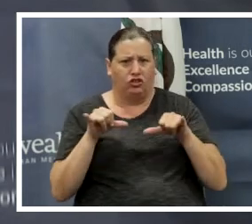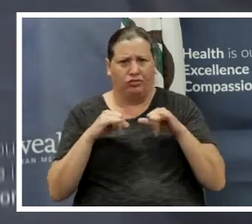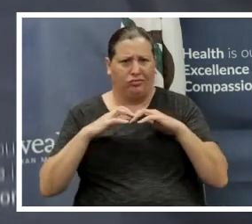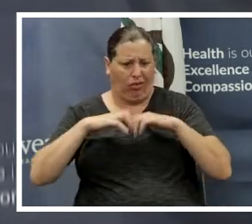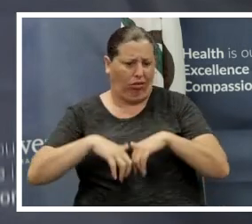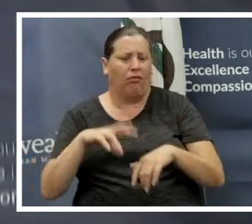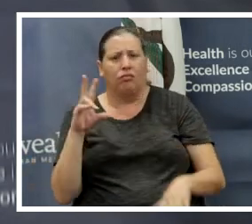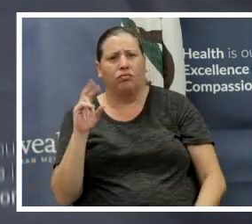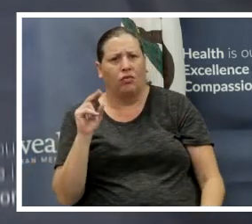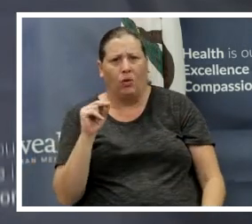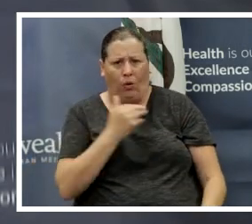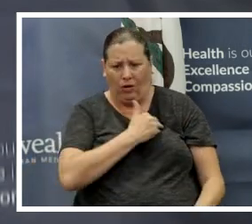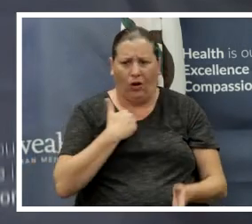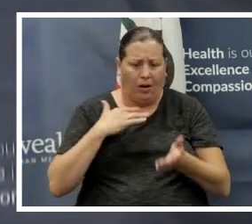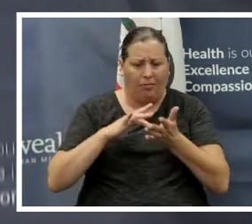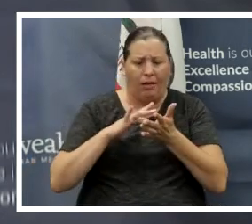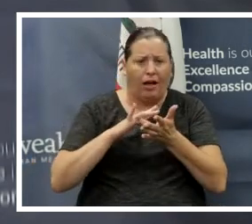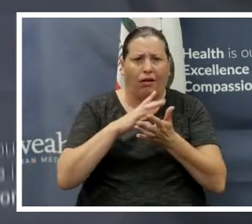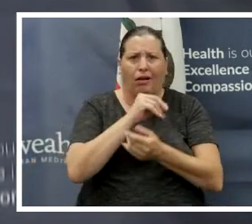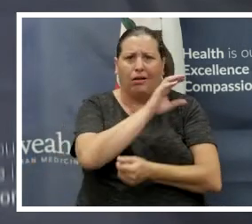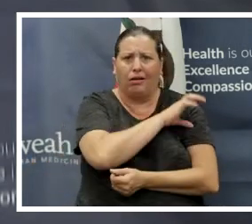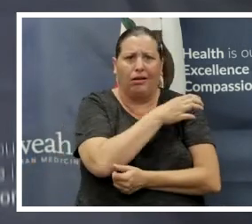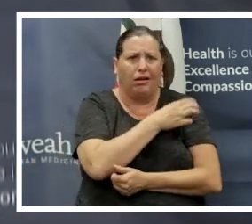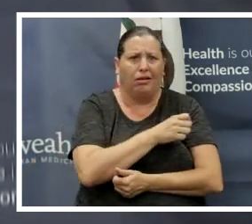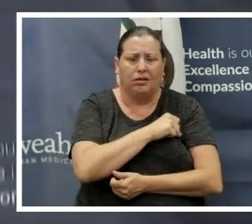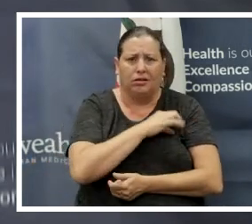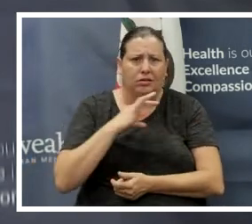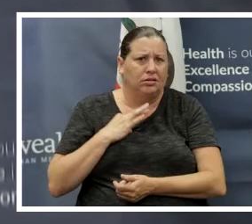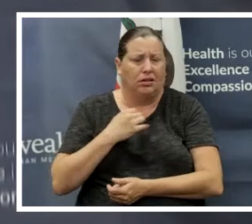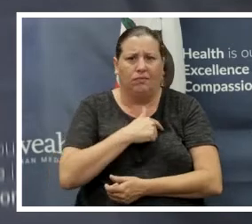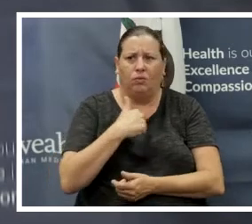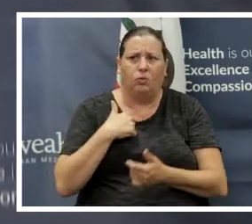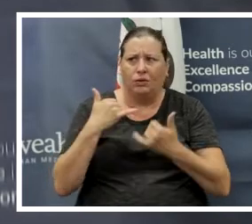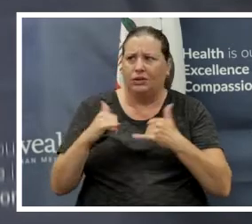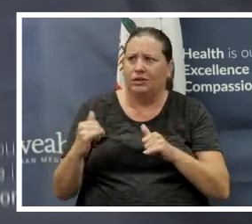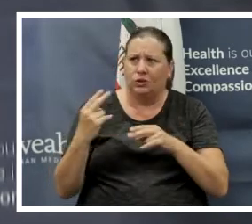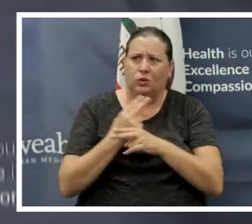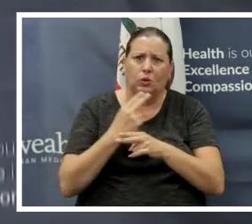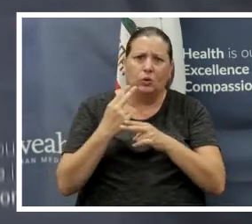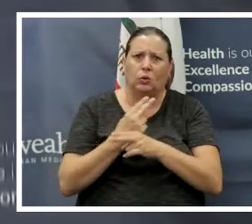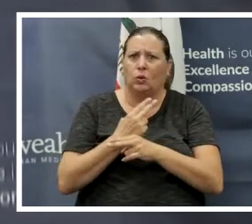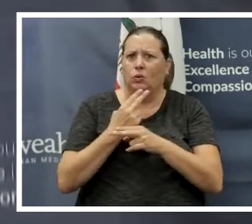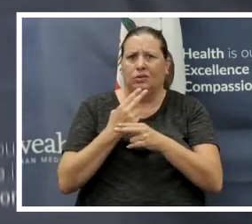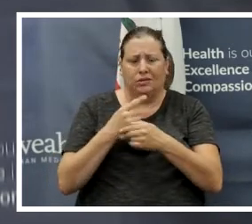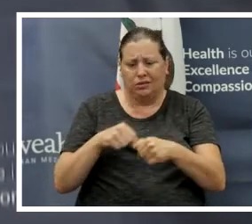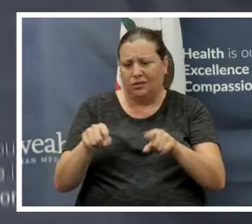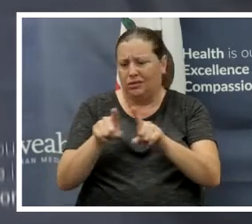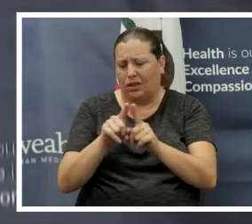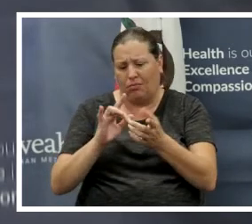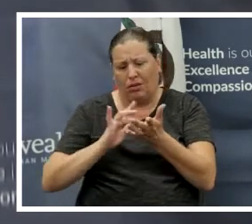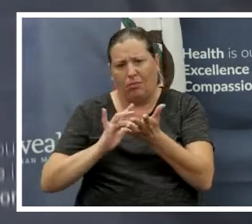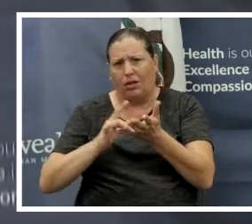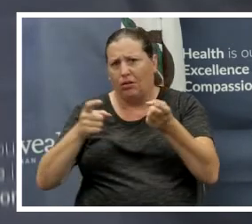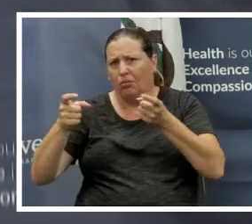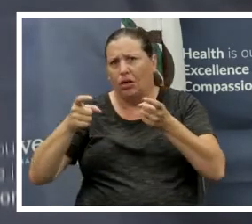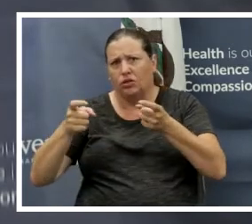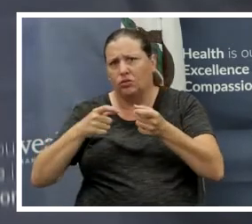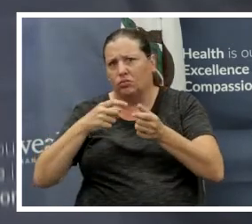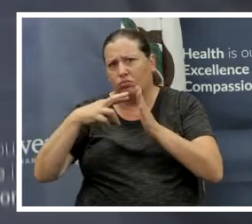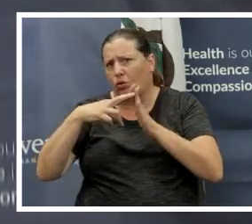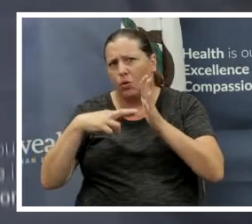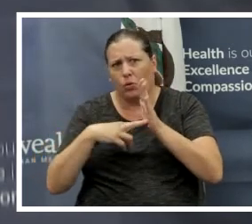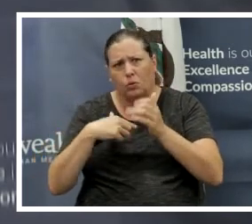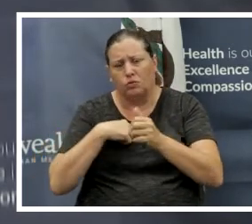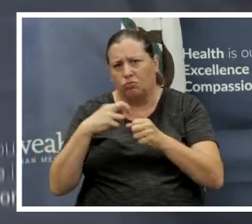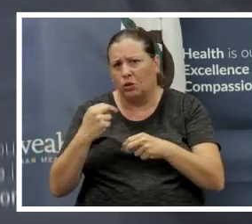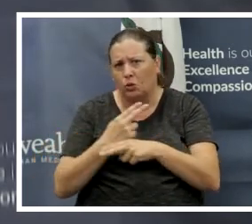medical staff, our clinical staff, we're still using the same medical management protocols that we've been using